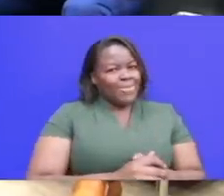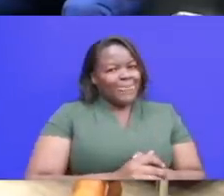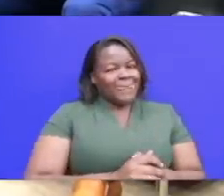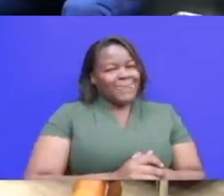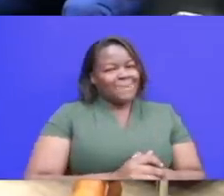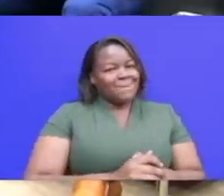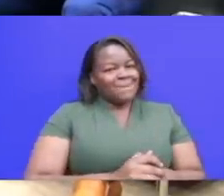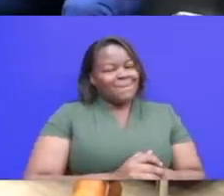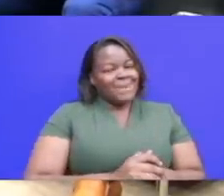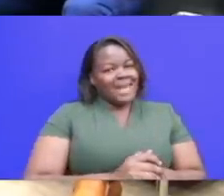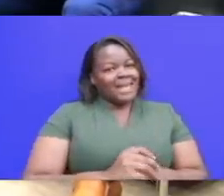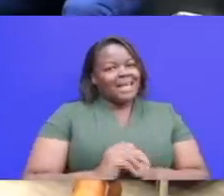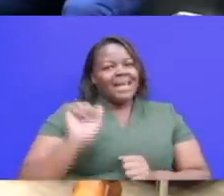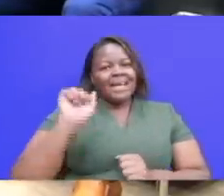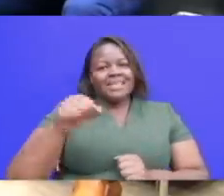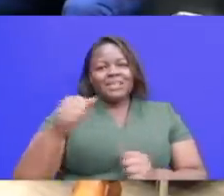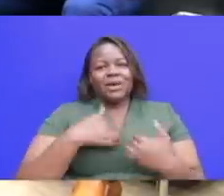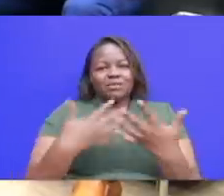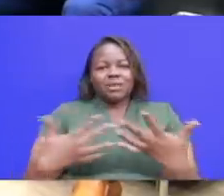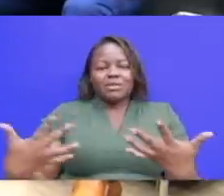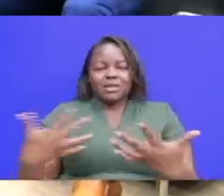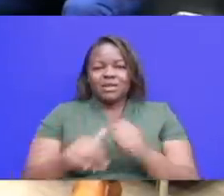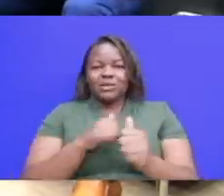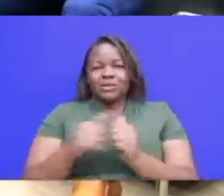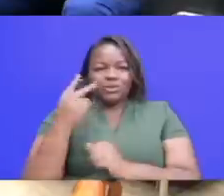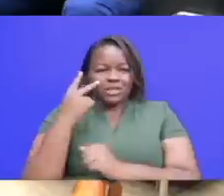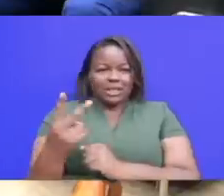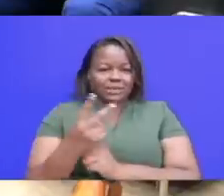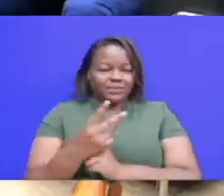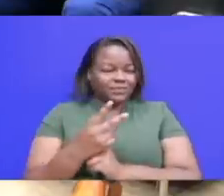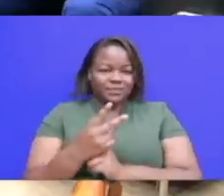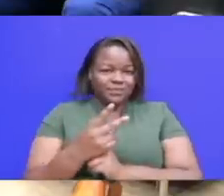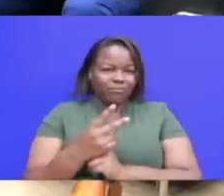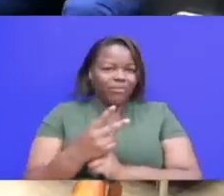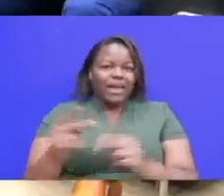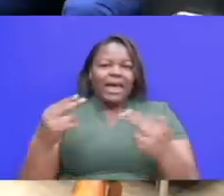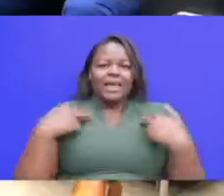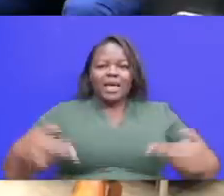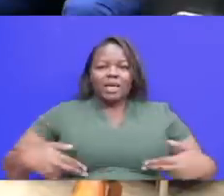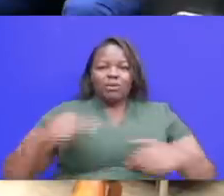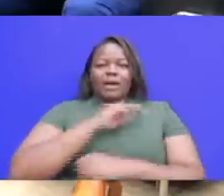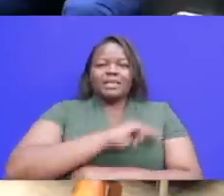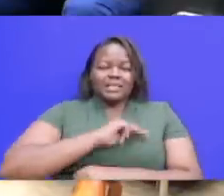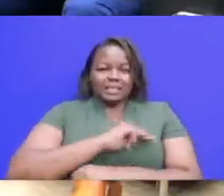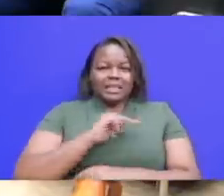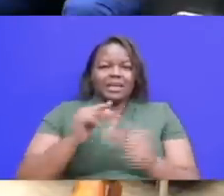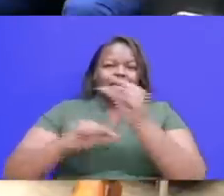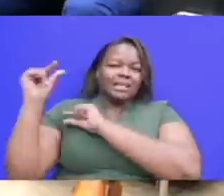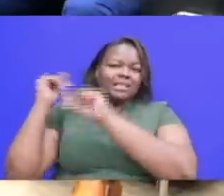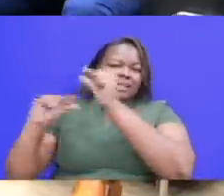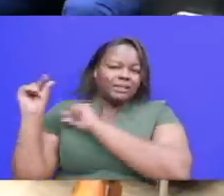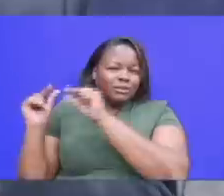yeah, there is something here which we are seeing the common human nature, the degeneration, which